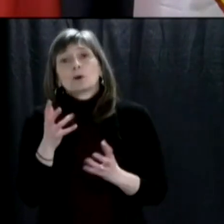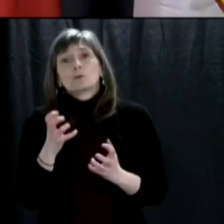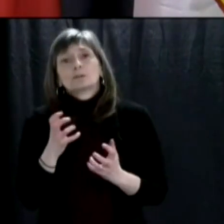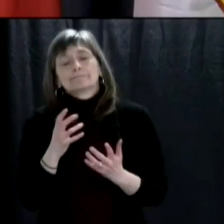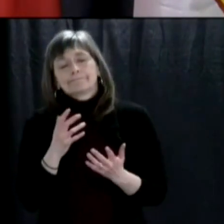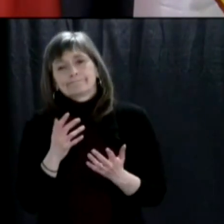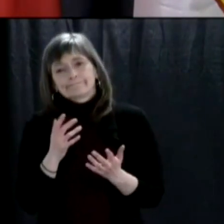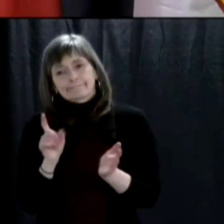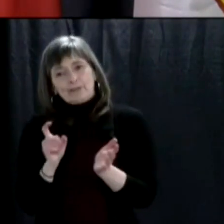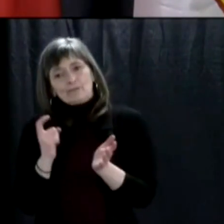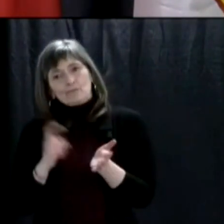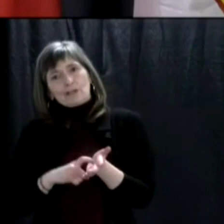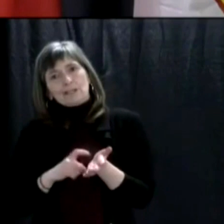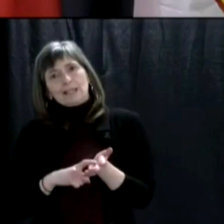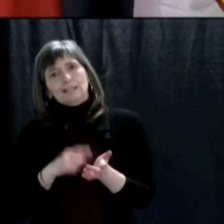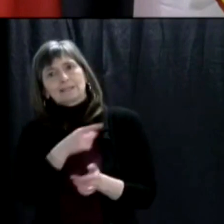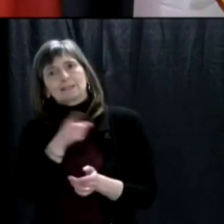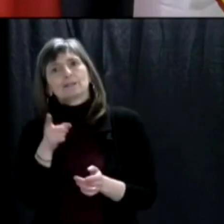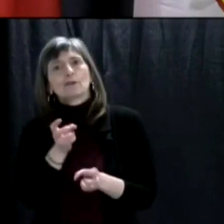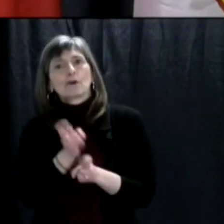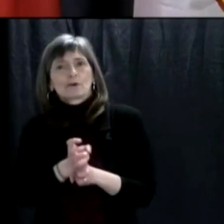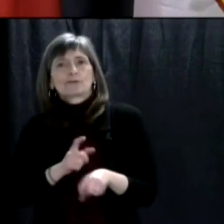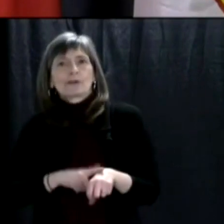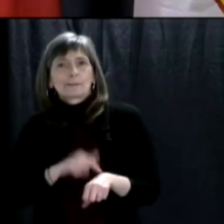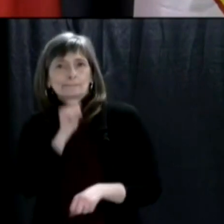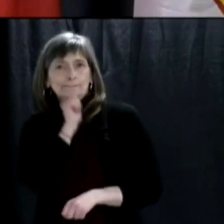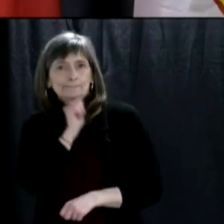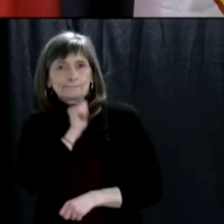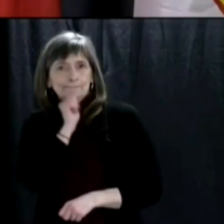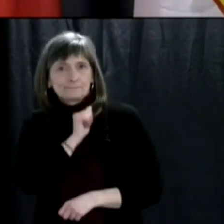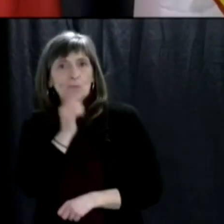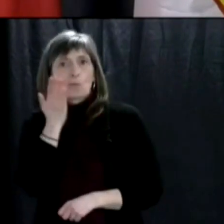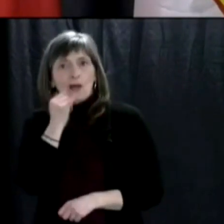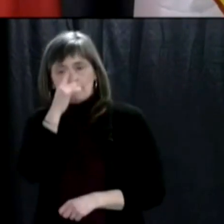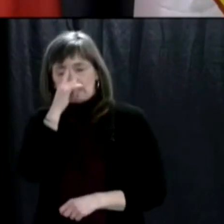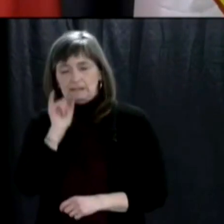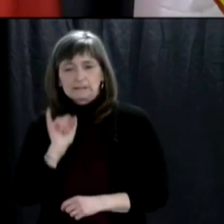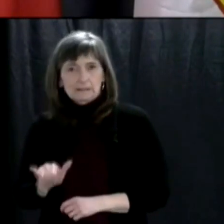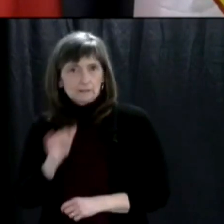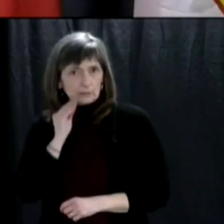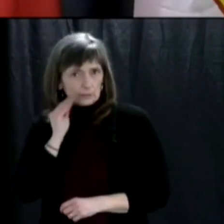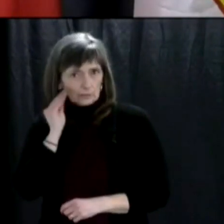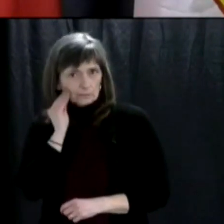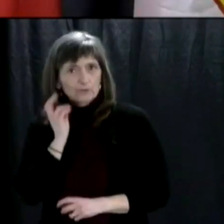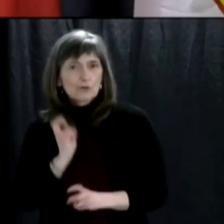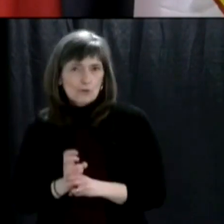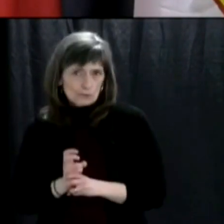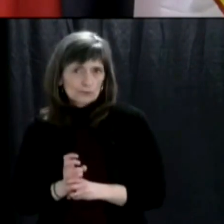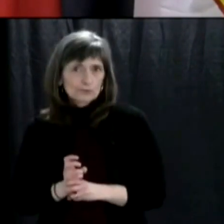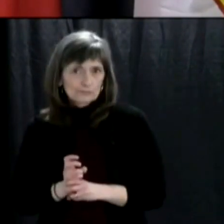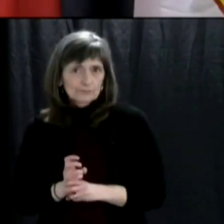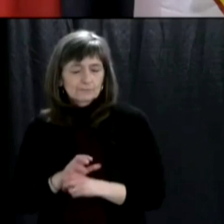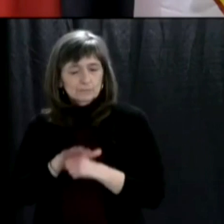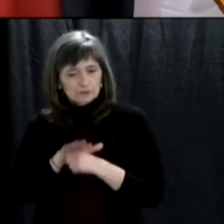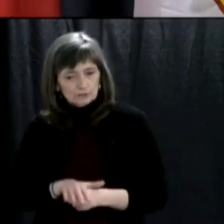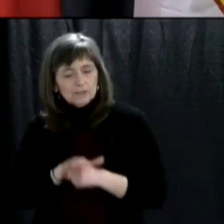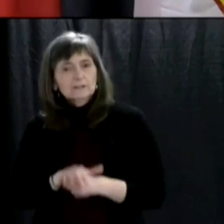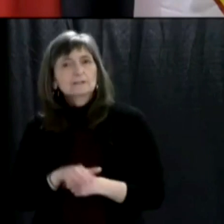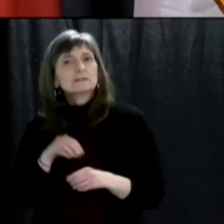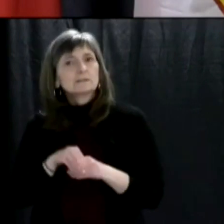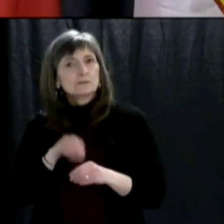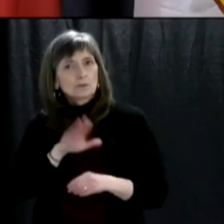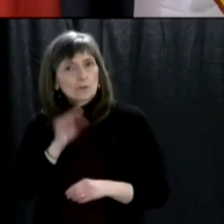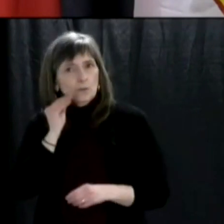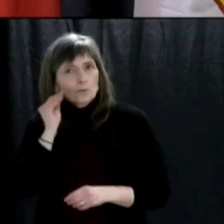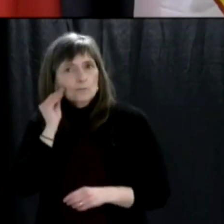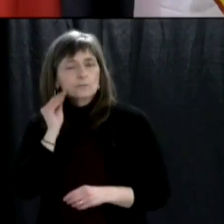challenging time for many people as we ask you to stay home. We recognize the strain of the situation is placing on many people,